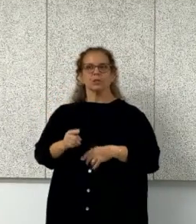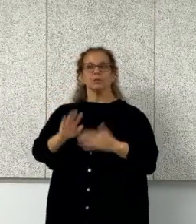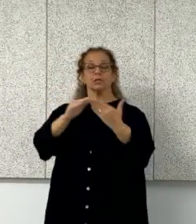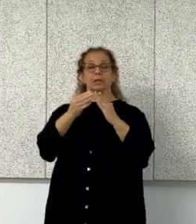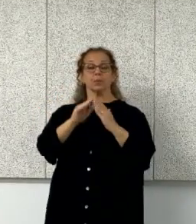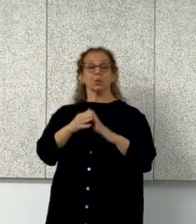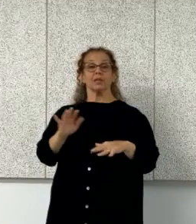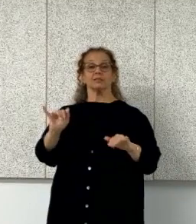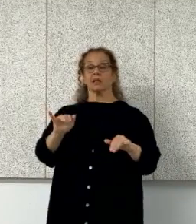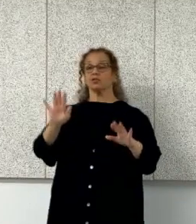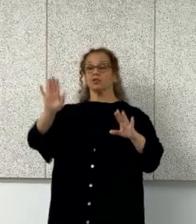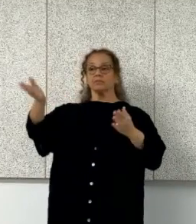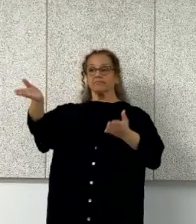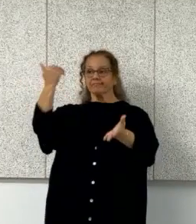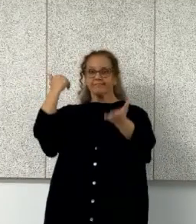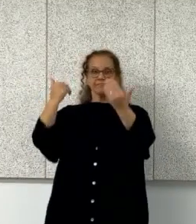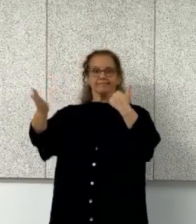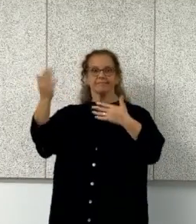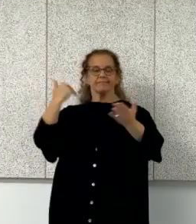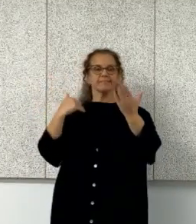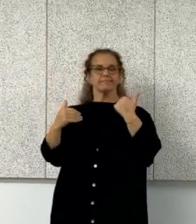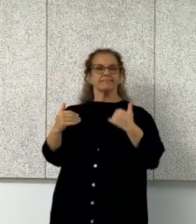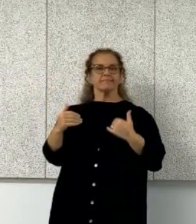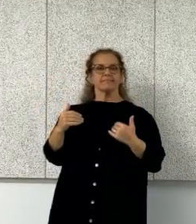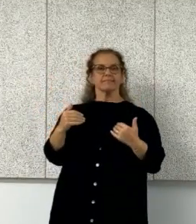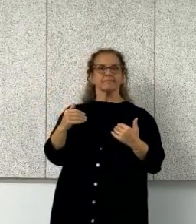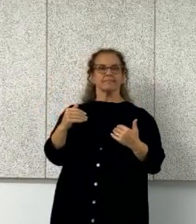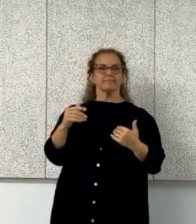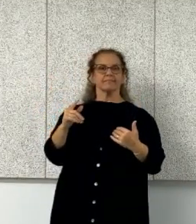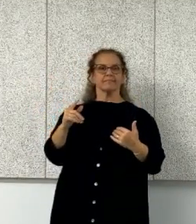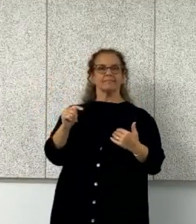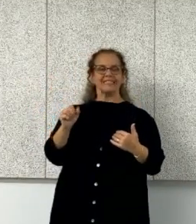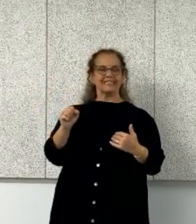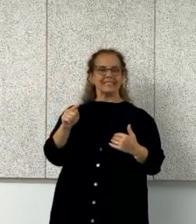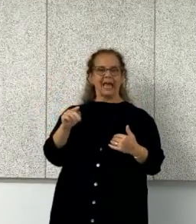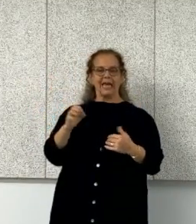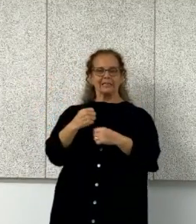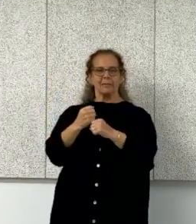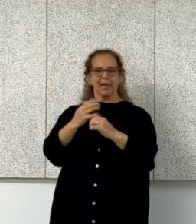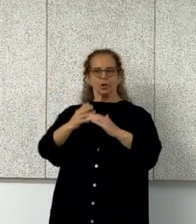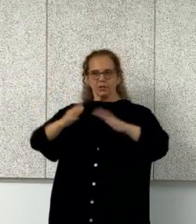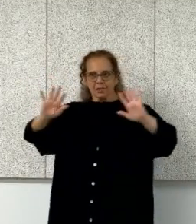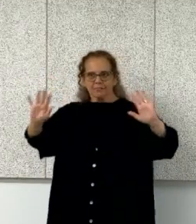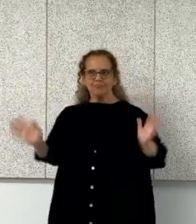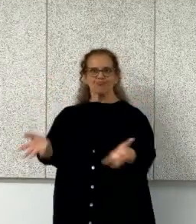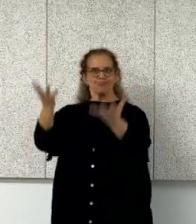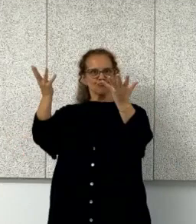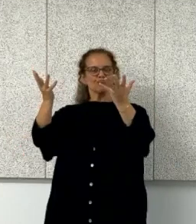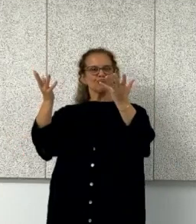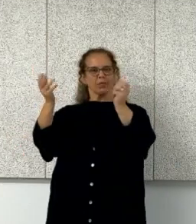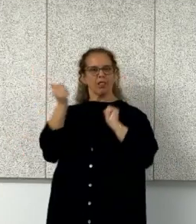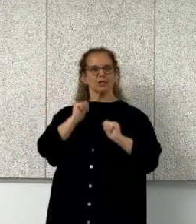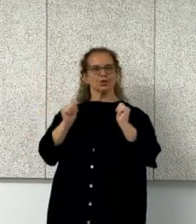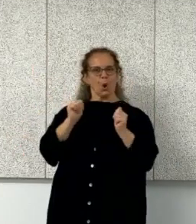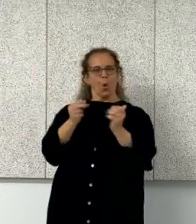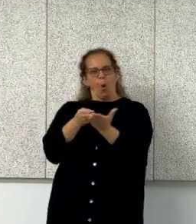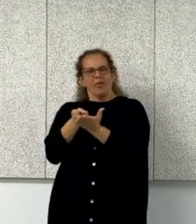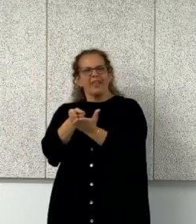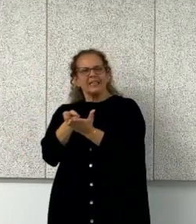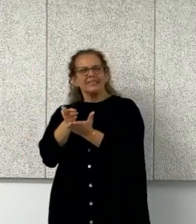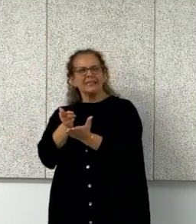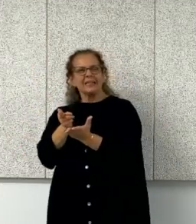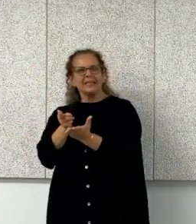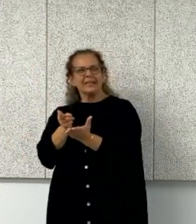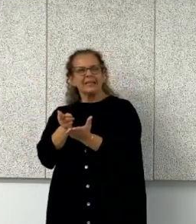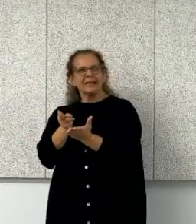like consistent invitations to communities, like these tastemakers coming in and uplifting and supporting shows, like authentically.